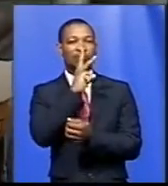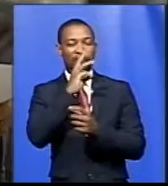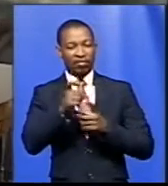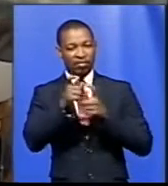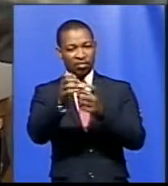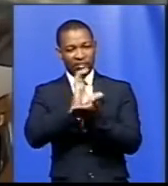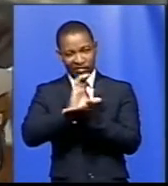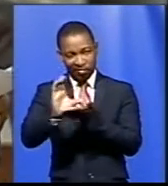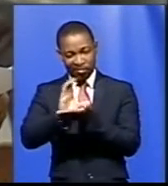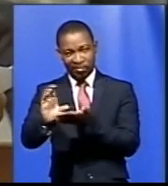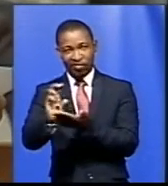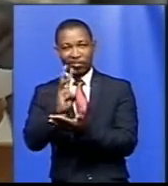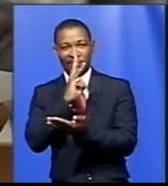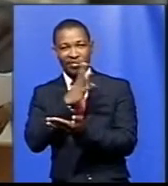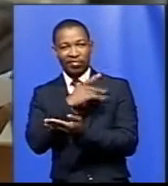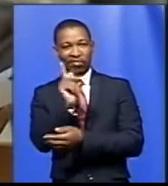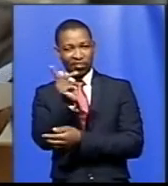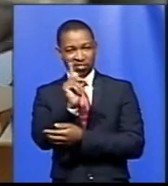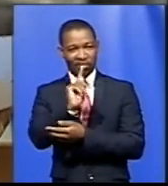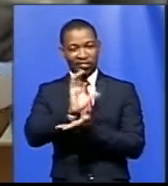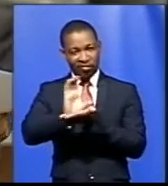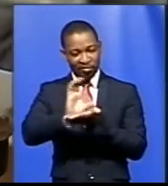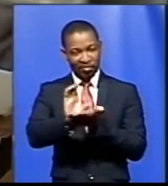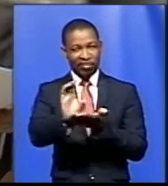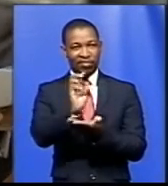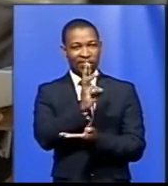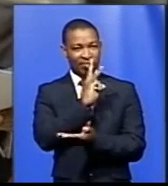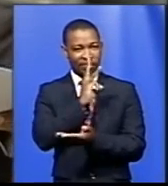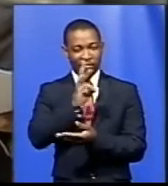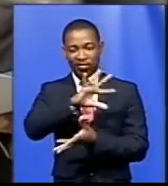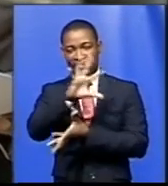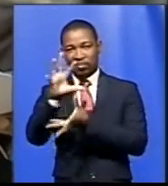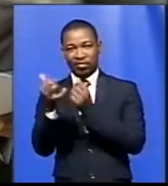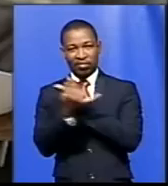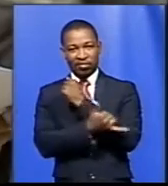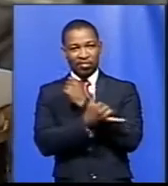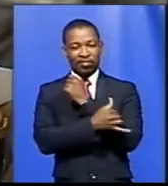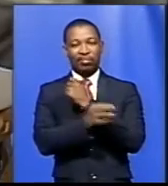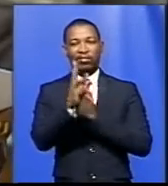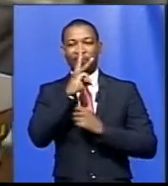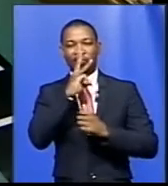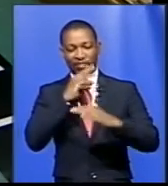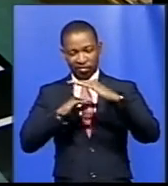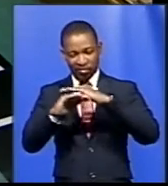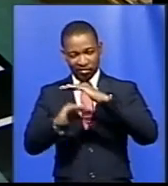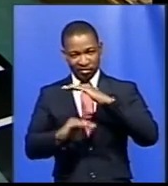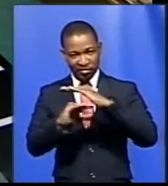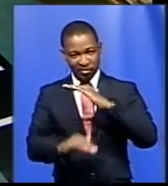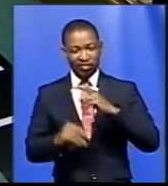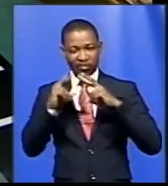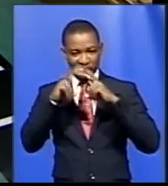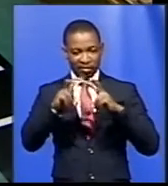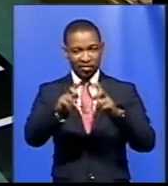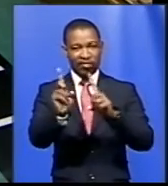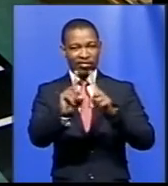sanitation, and Kanye's sanitation, countrywide groundwater investigation, as well as various